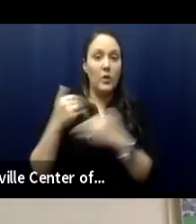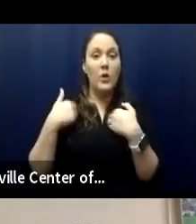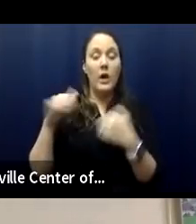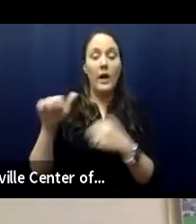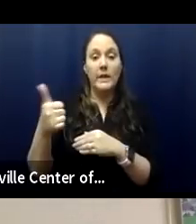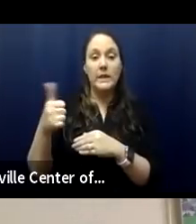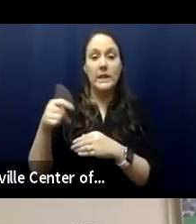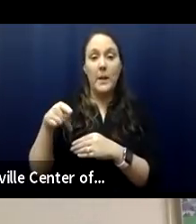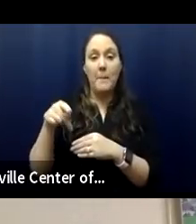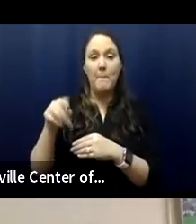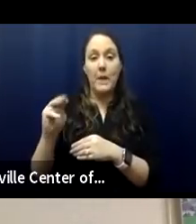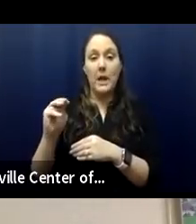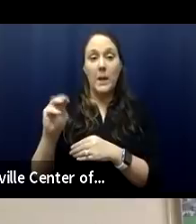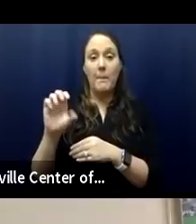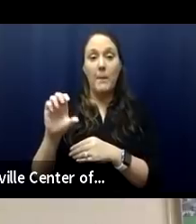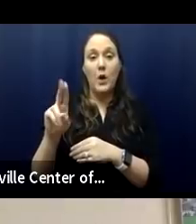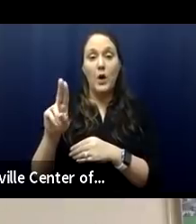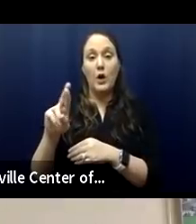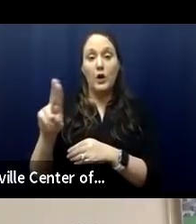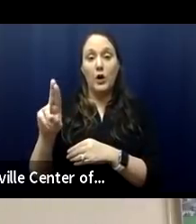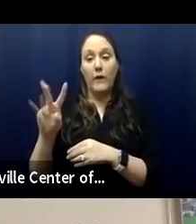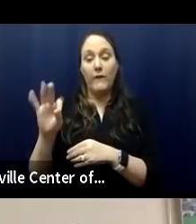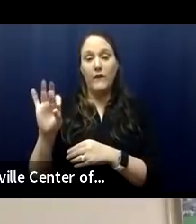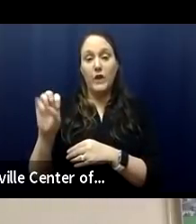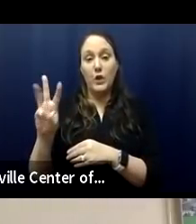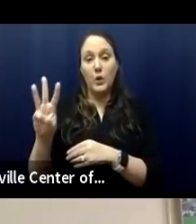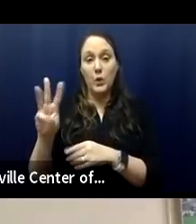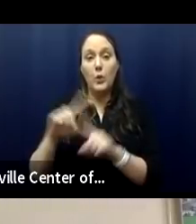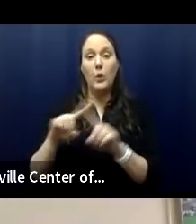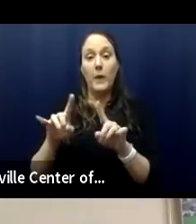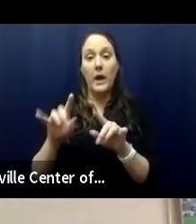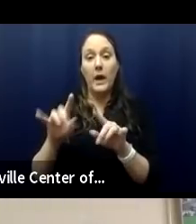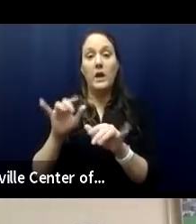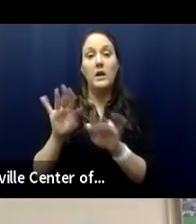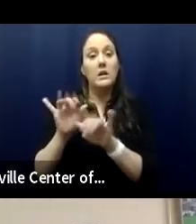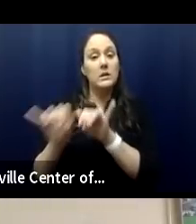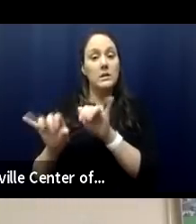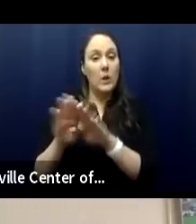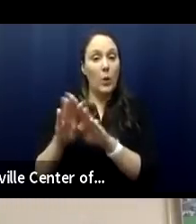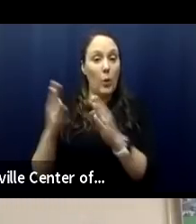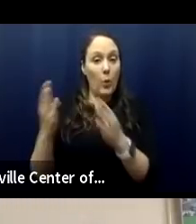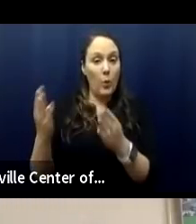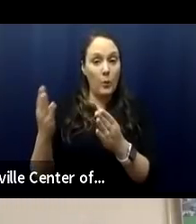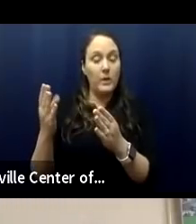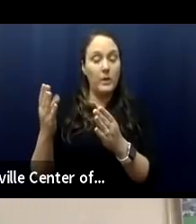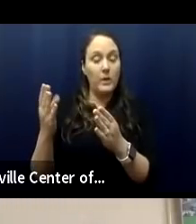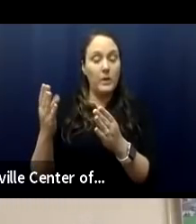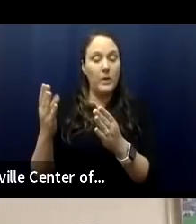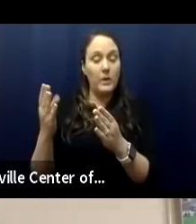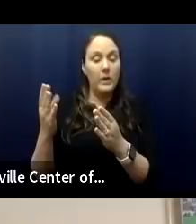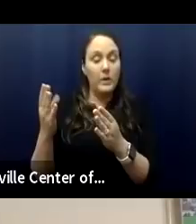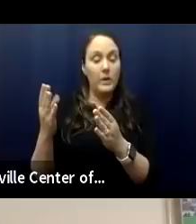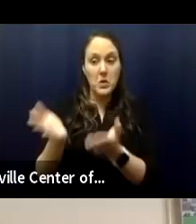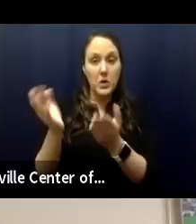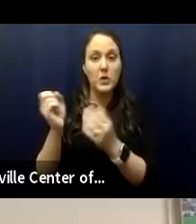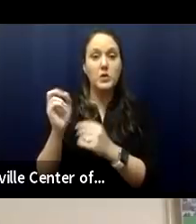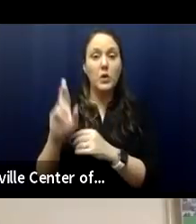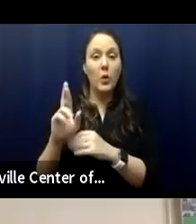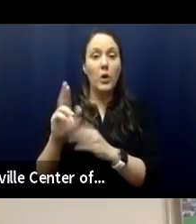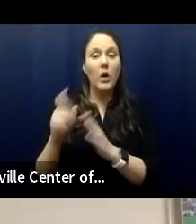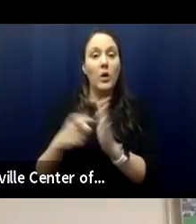but remaining open, but certainly either encouraging or